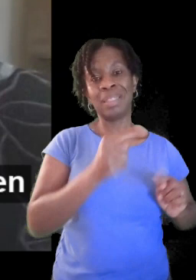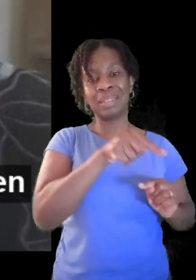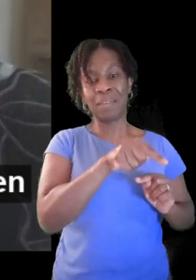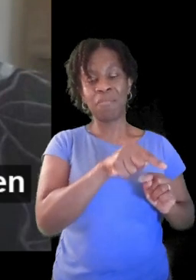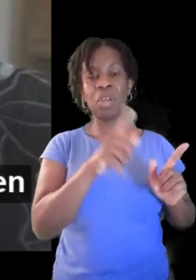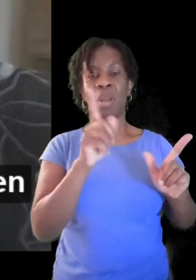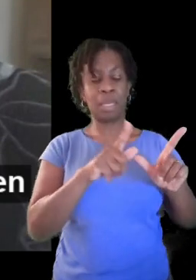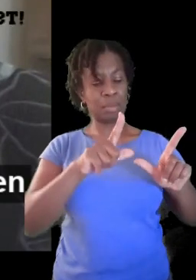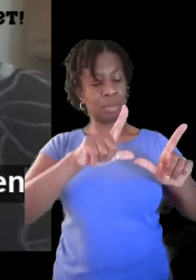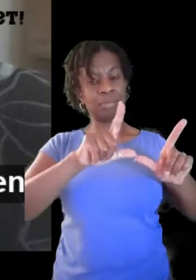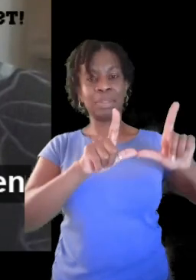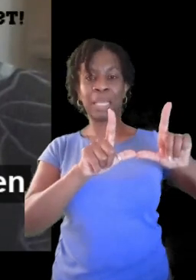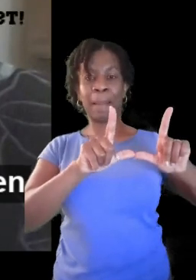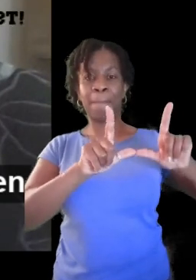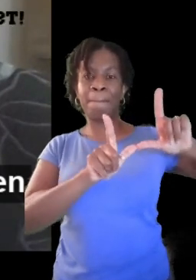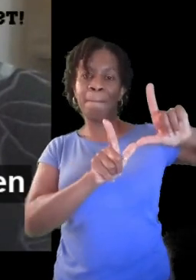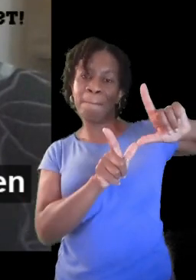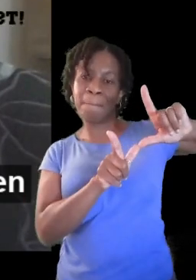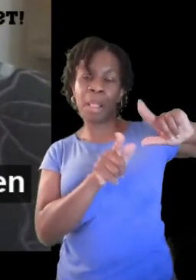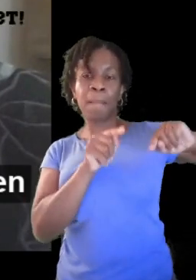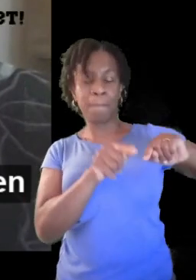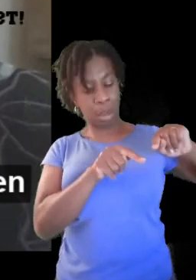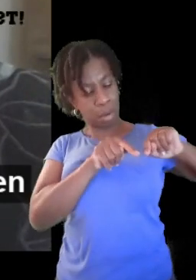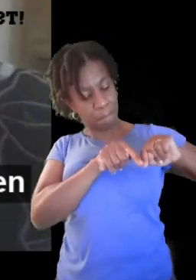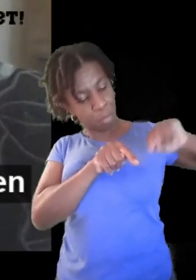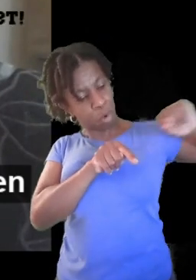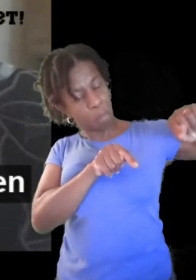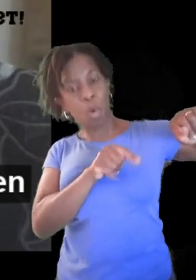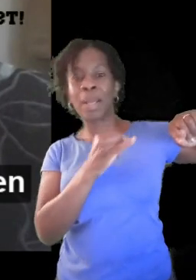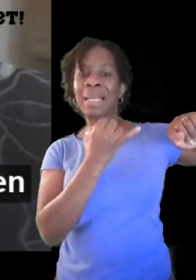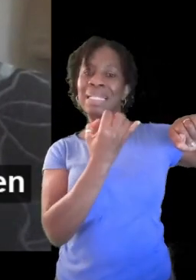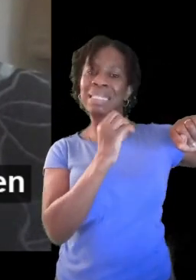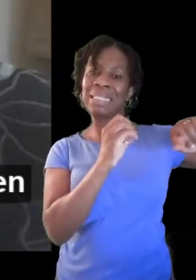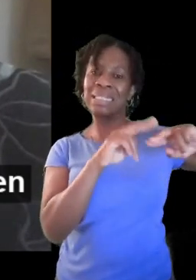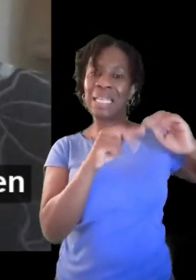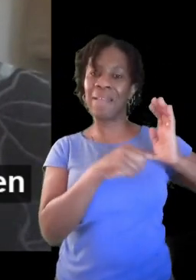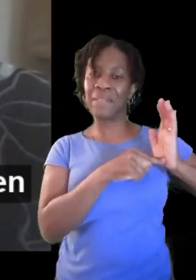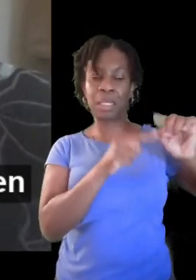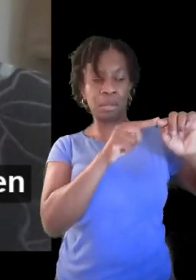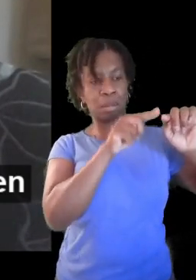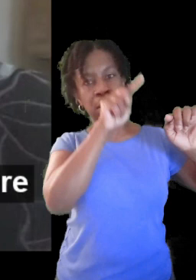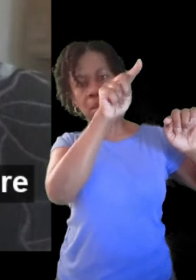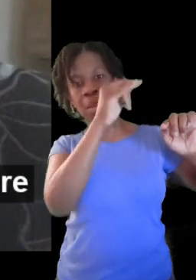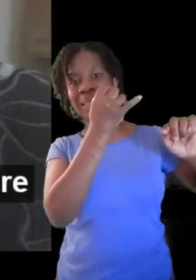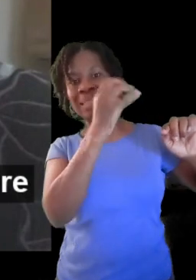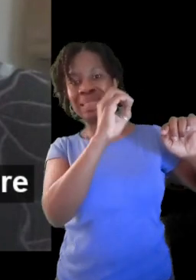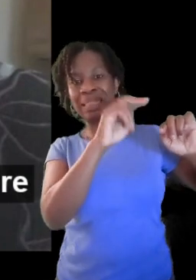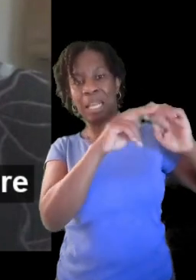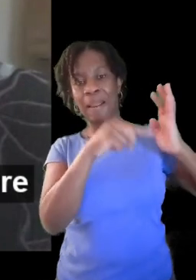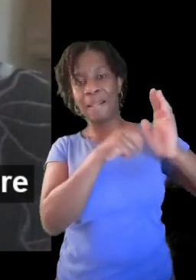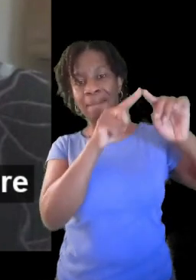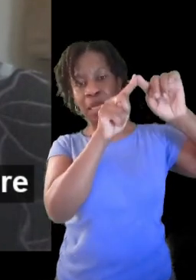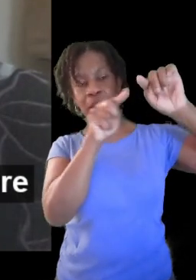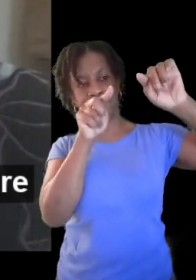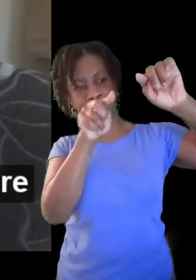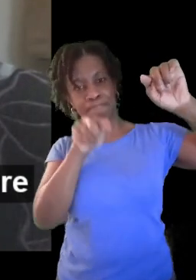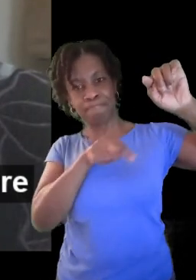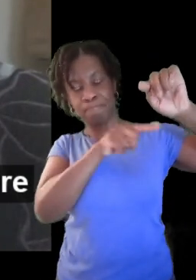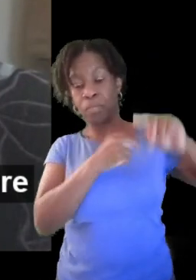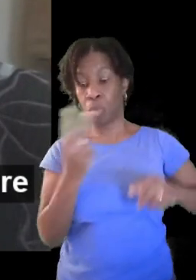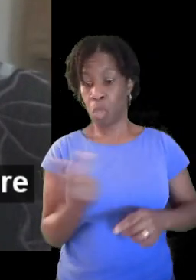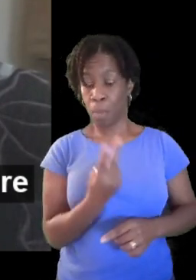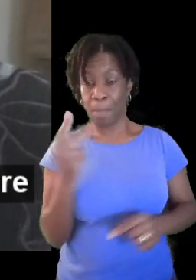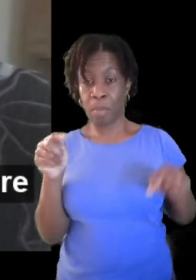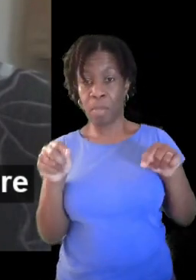square, that has 60 feet between bases. In American baseball and